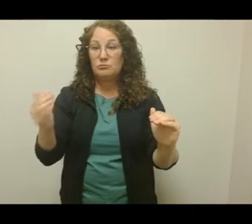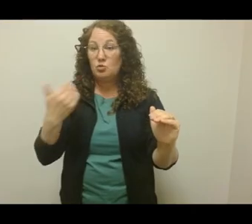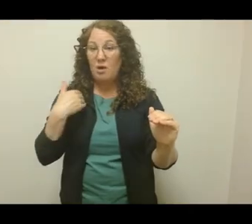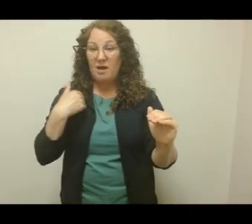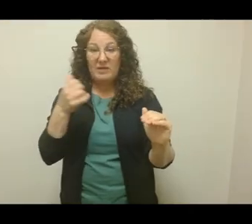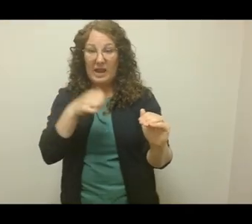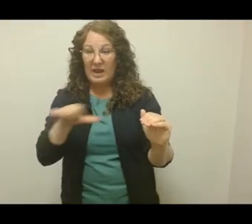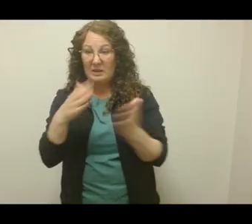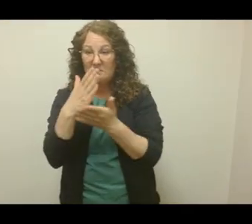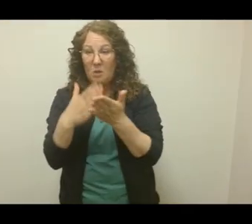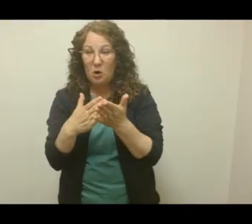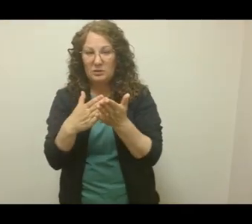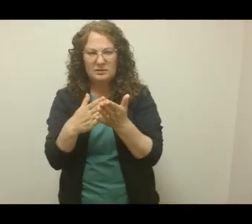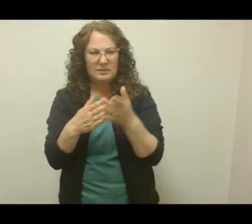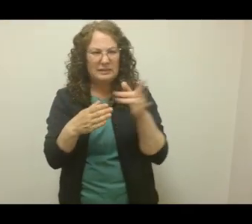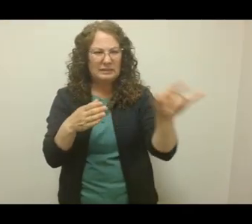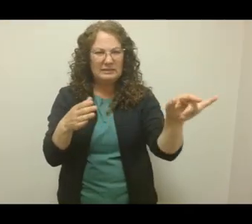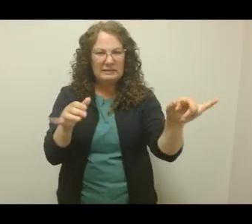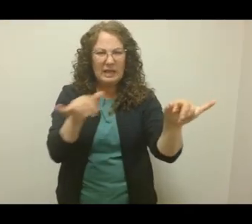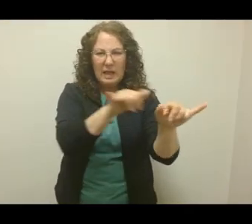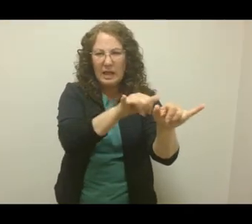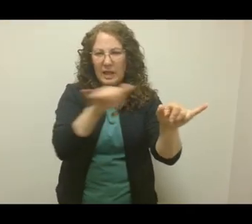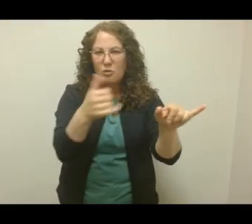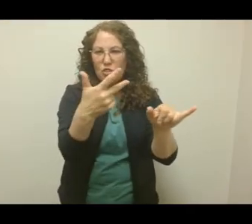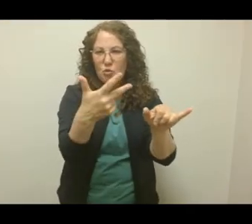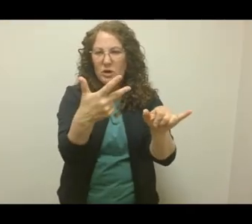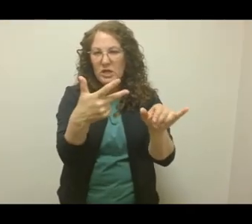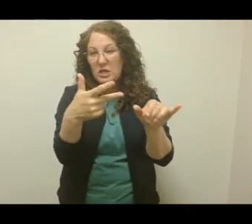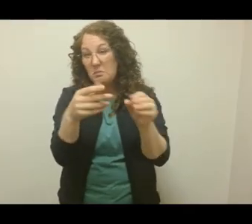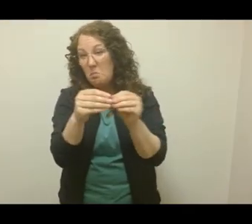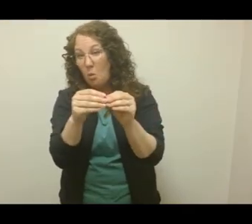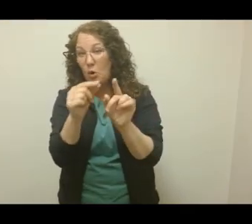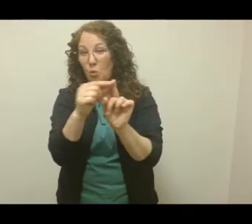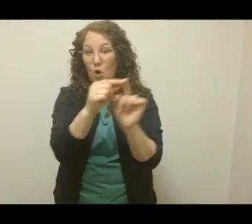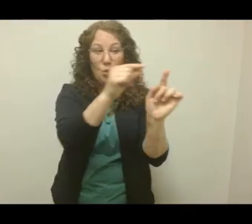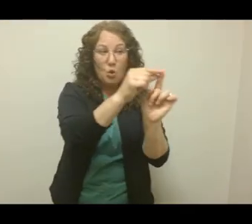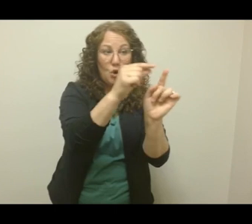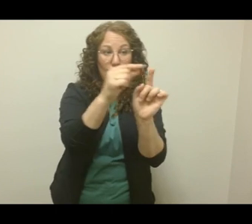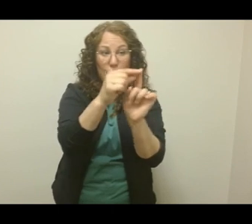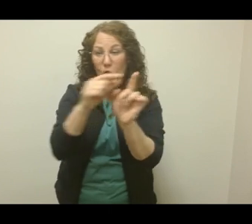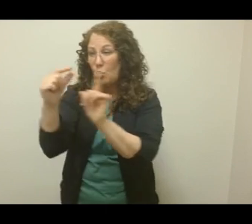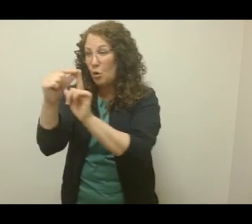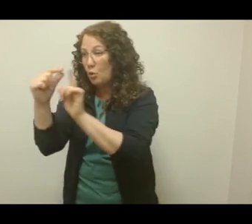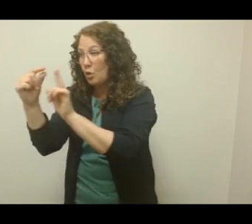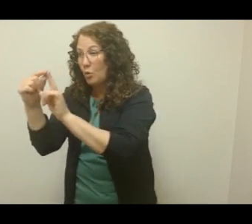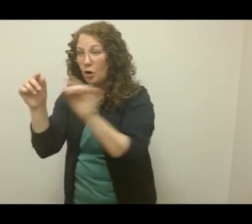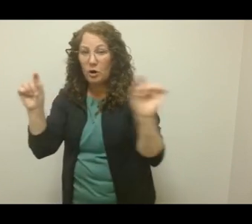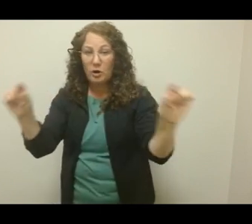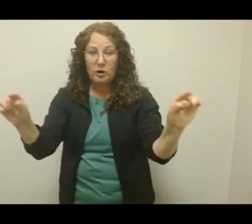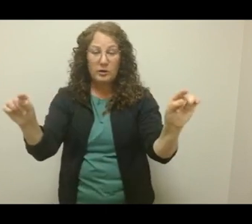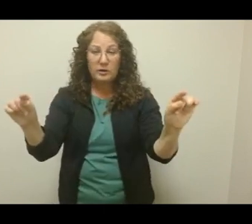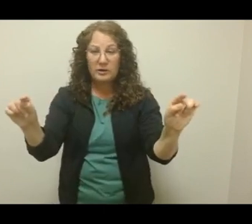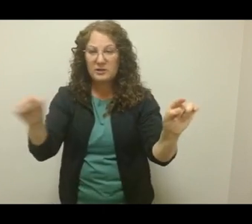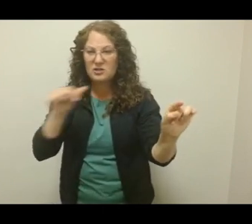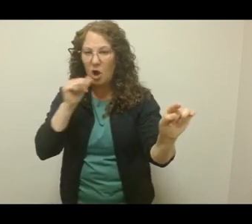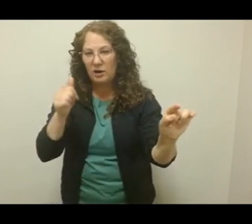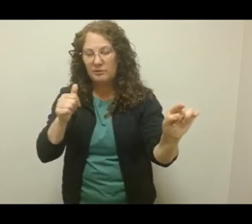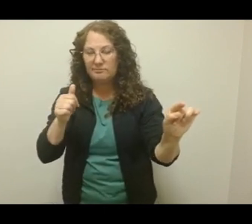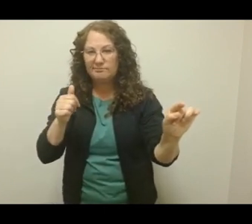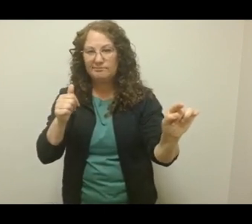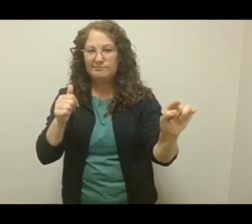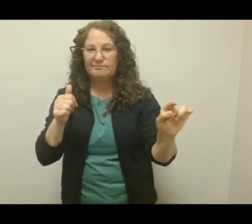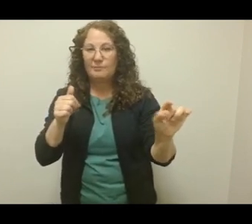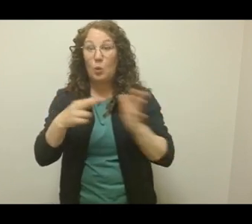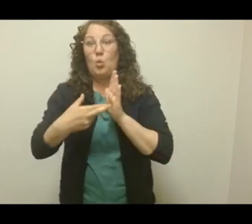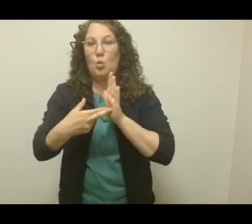chunks that are the same, right? Maybe 3 or more words. That's not an official rule, but that's often something I encourage students to kind of